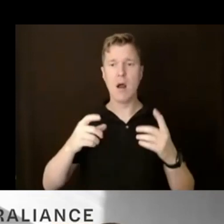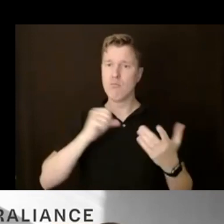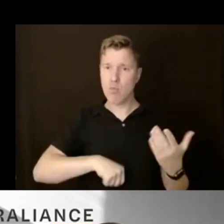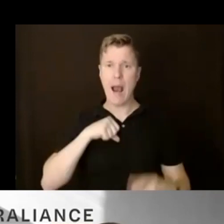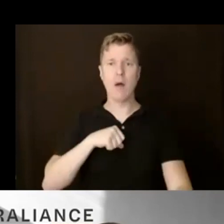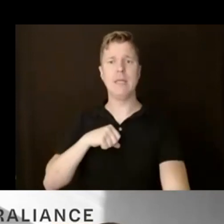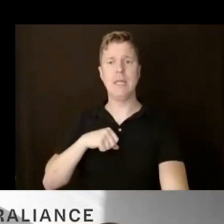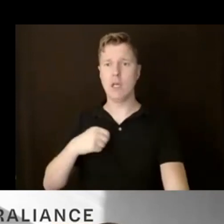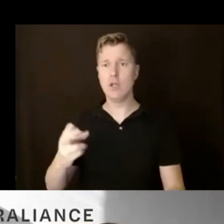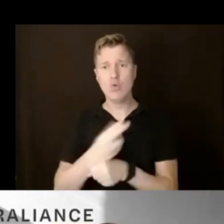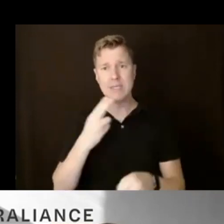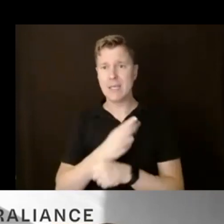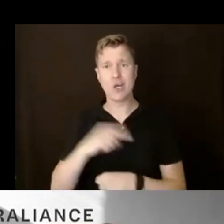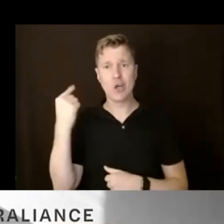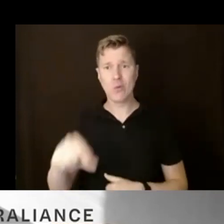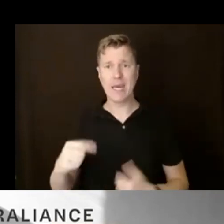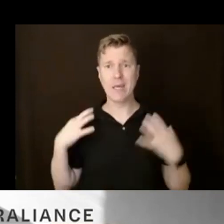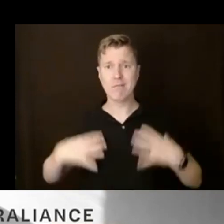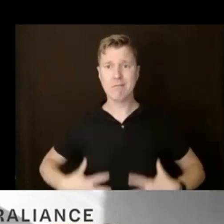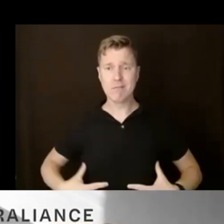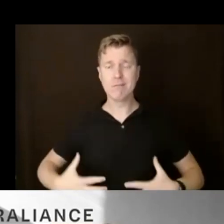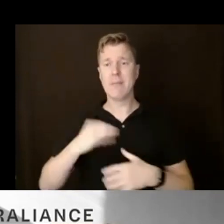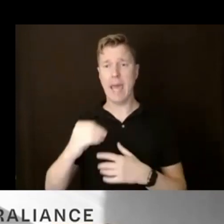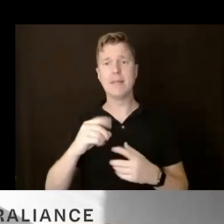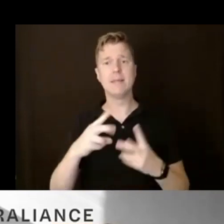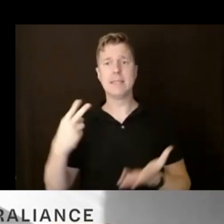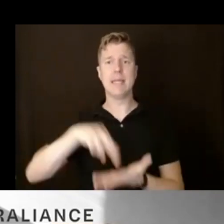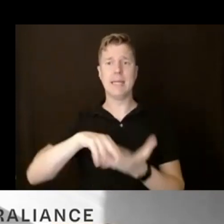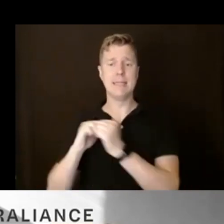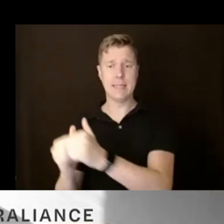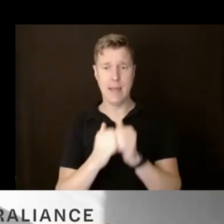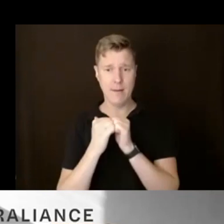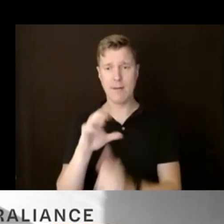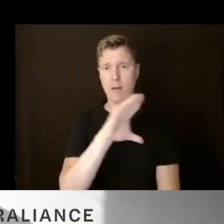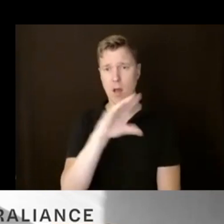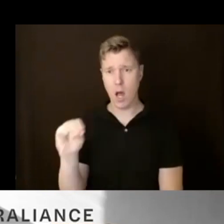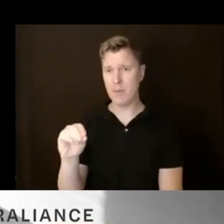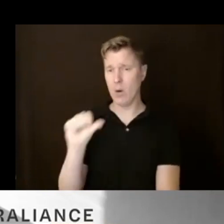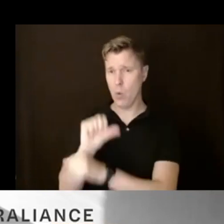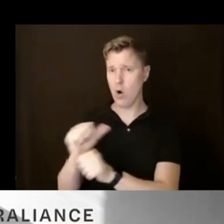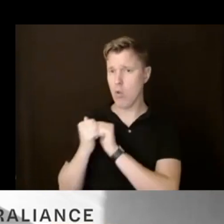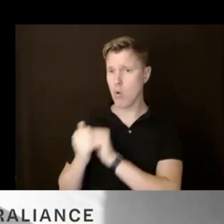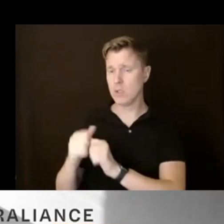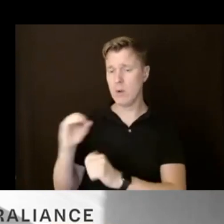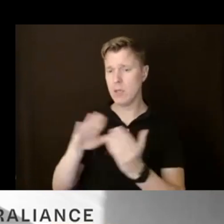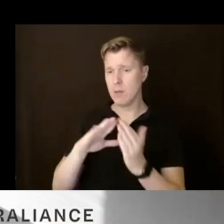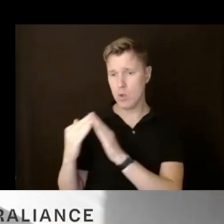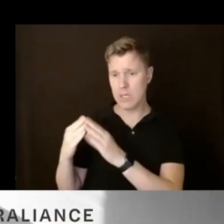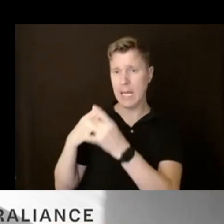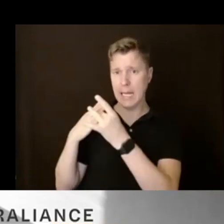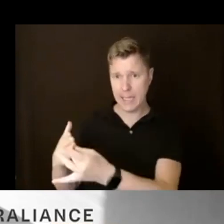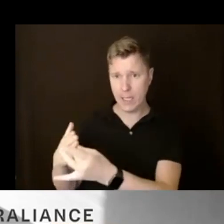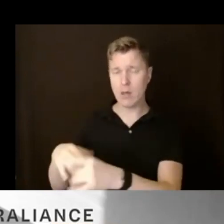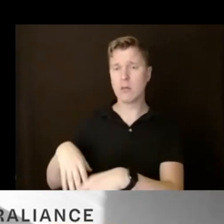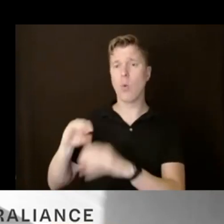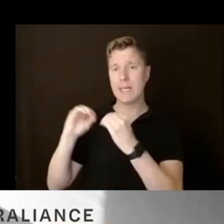standing united together. The company continue to work closely with community leaders, civil rights leaders, organizations,